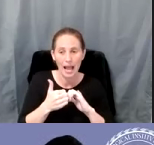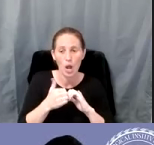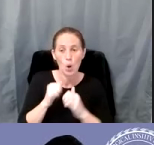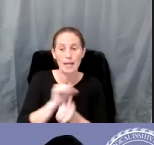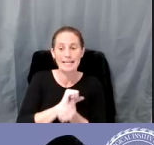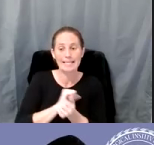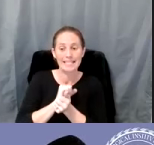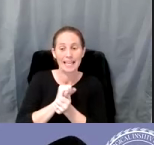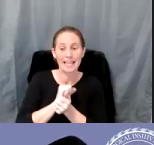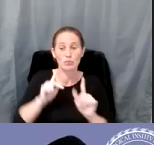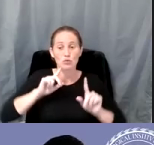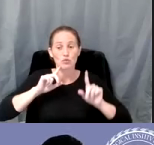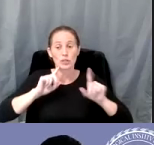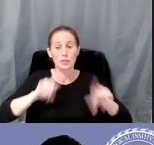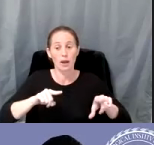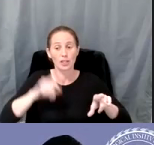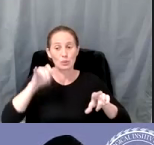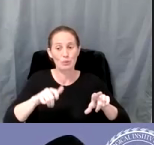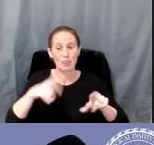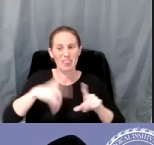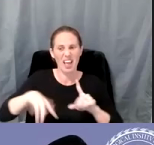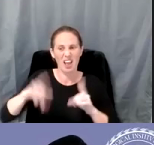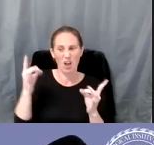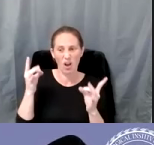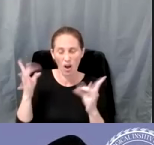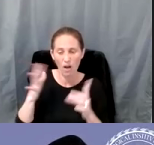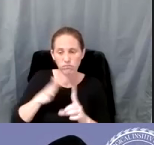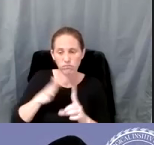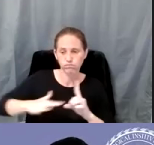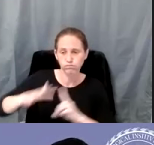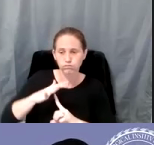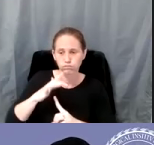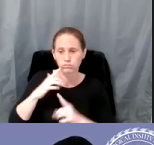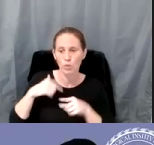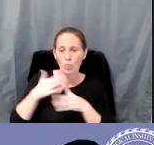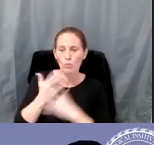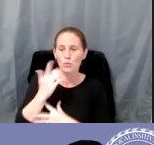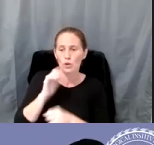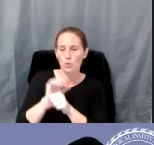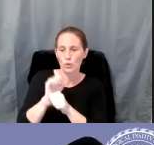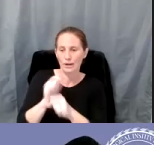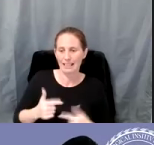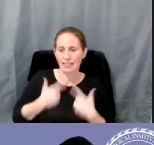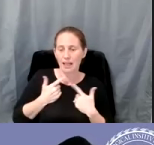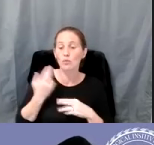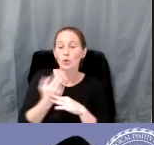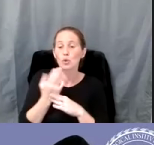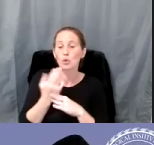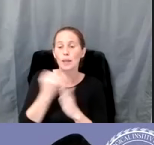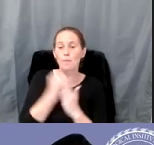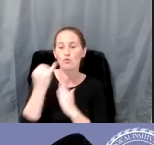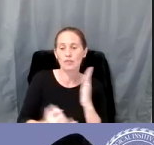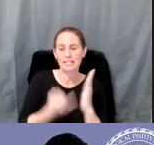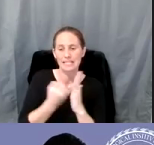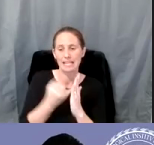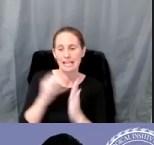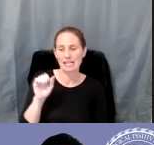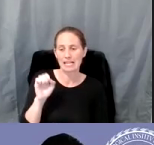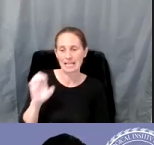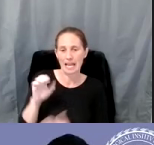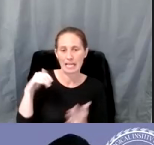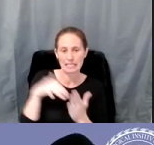responded to the debilitating conditions of their working lives. And we're using Mauritius as a case study here and I'll just very briefly